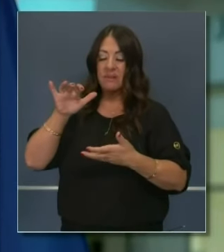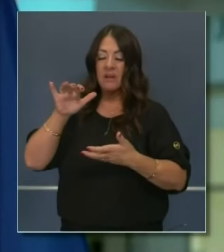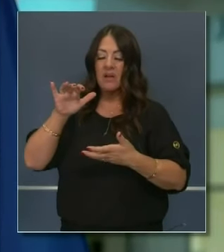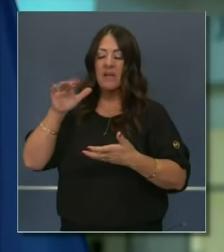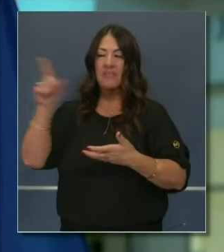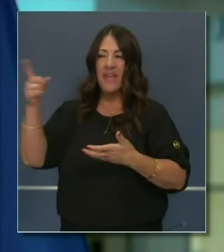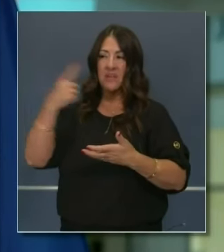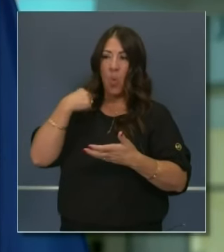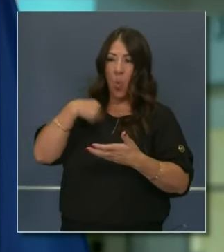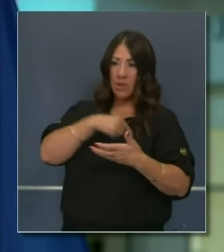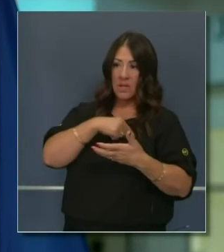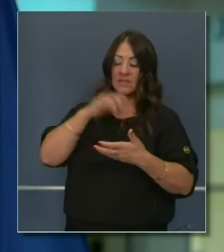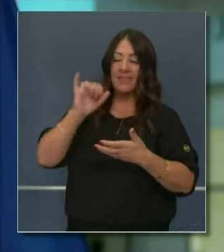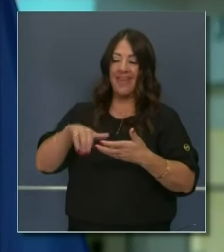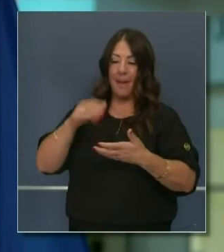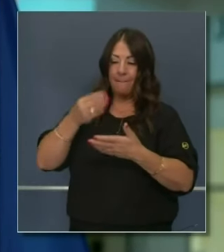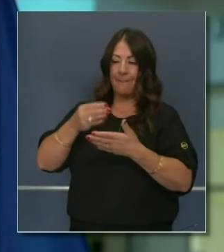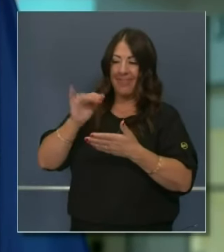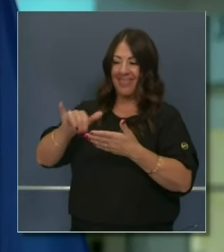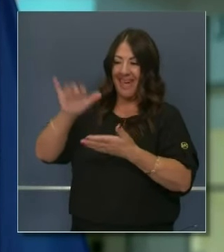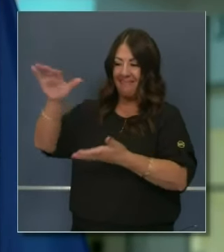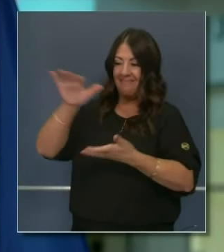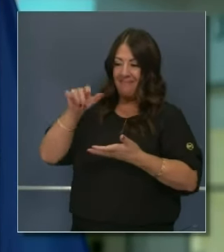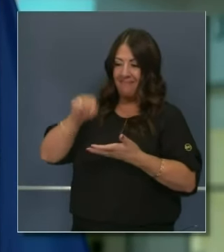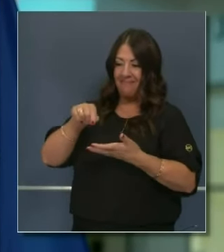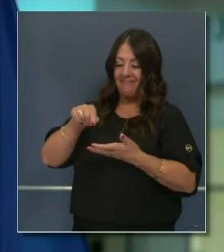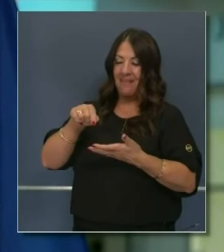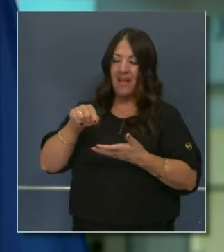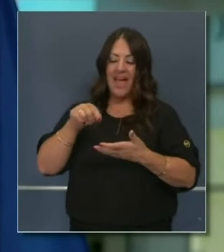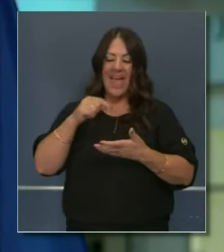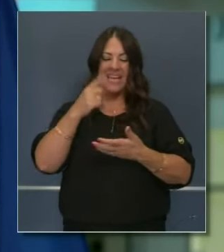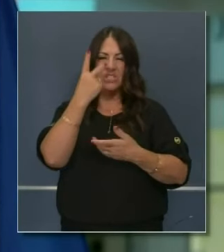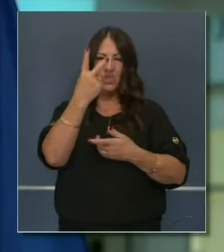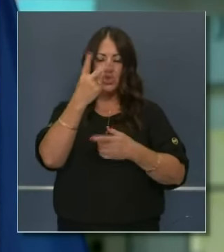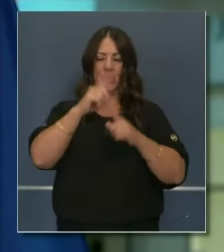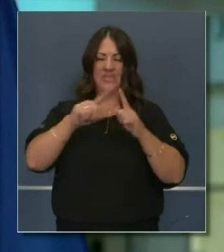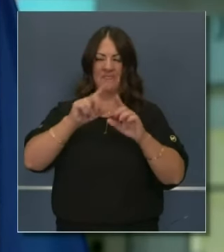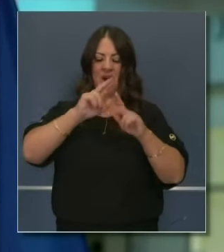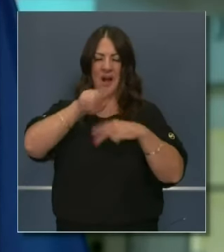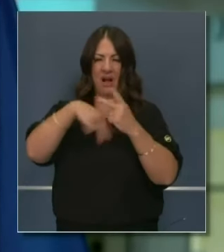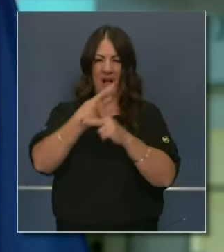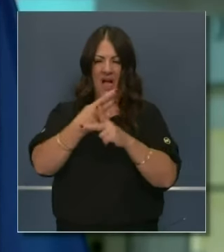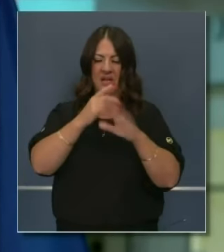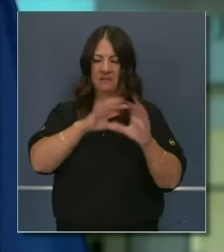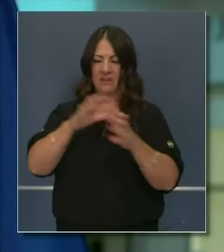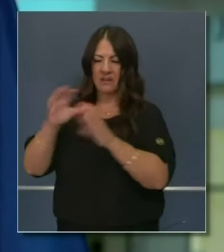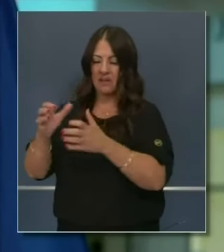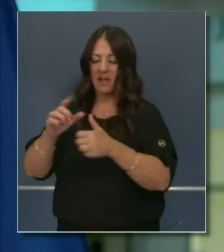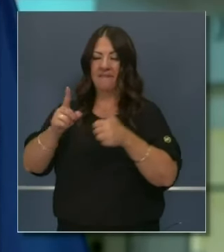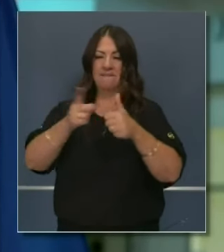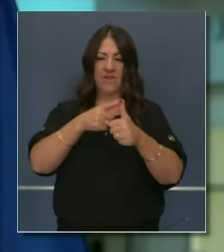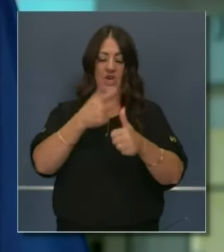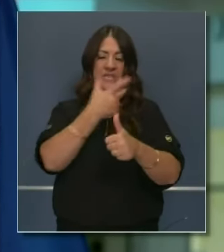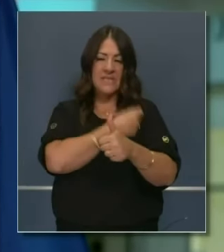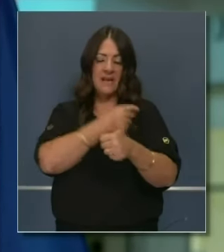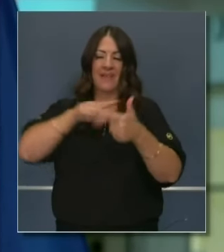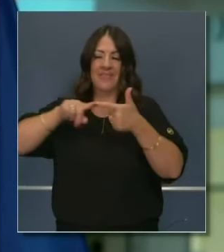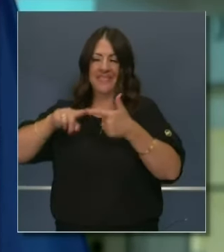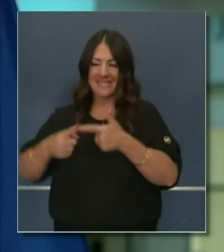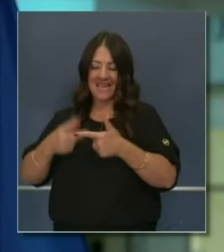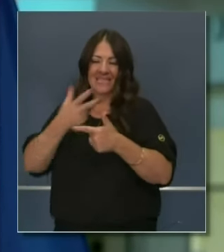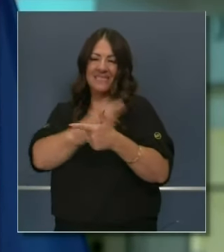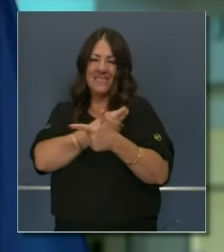twice. And that limits then the availability. And I noted a moment ago that there are roughly, depending on how